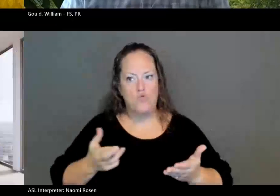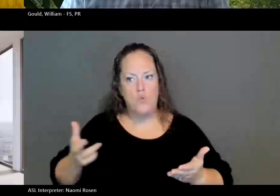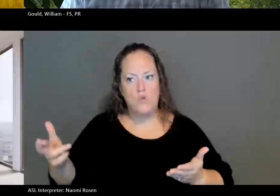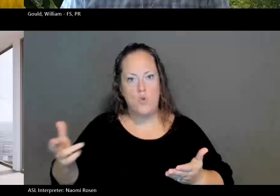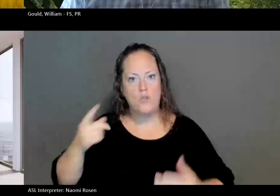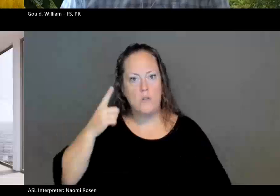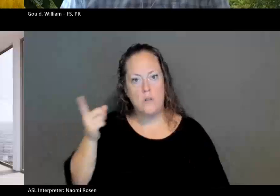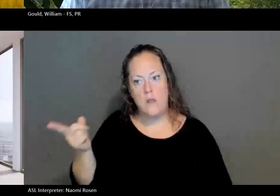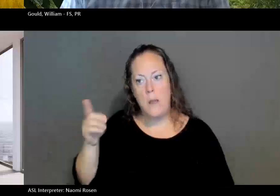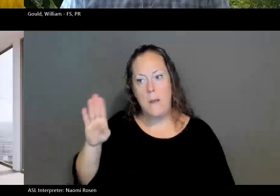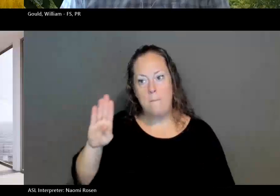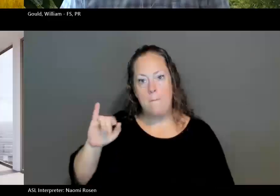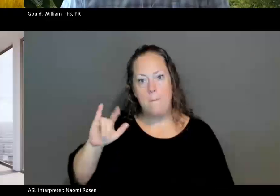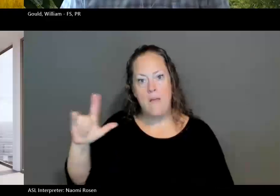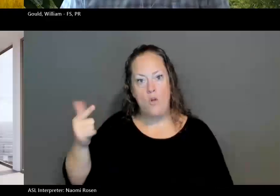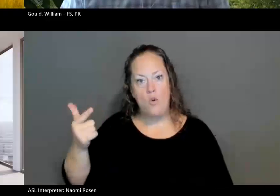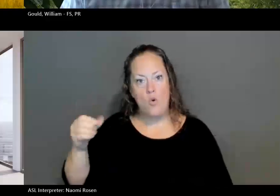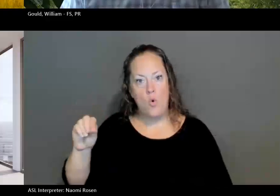and forestry.